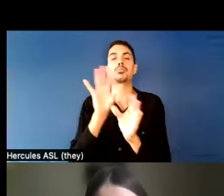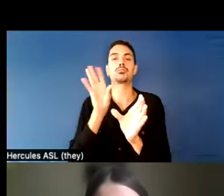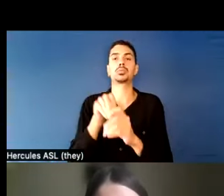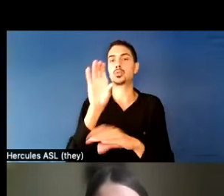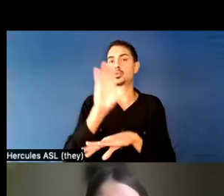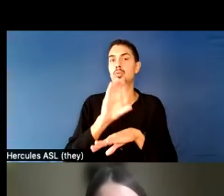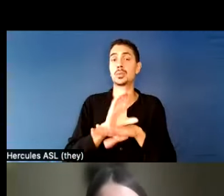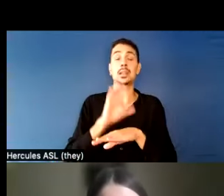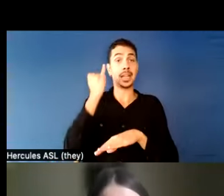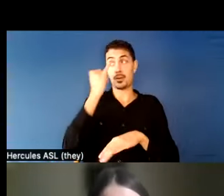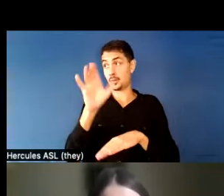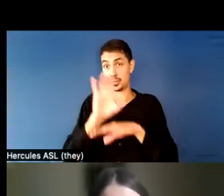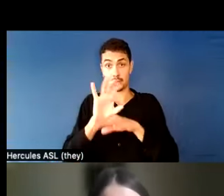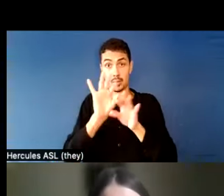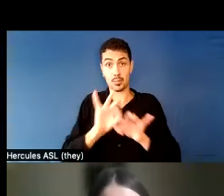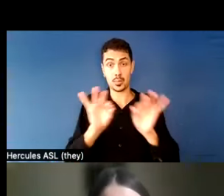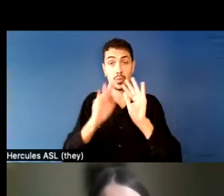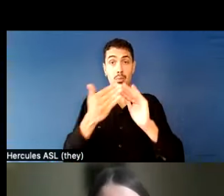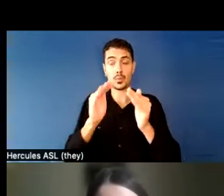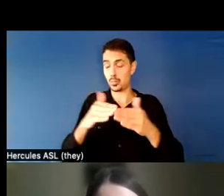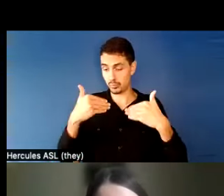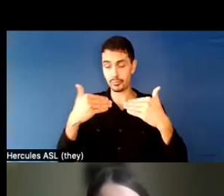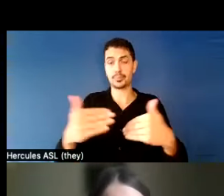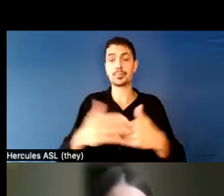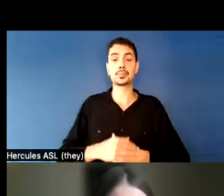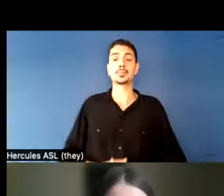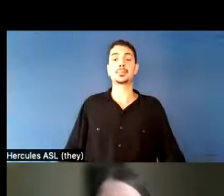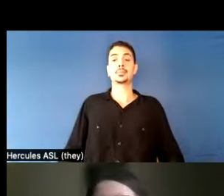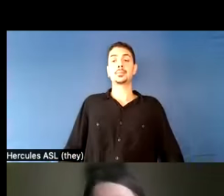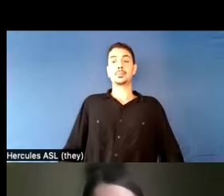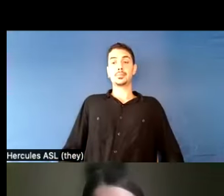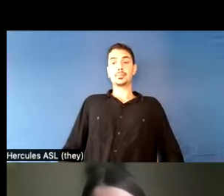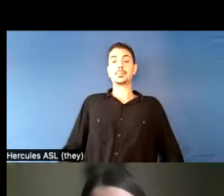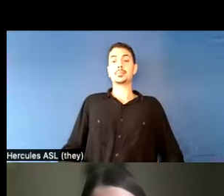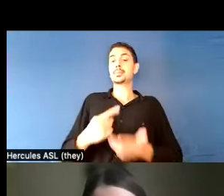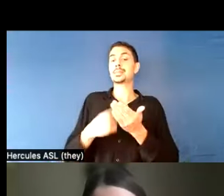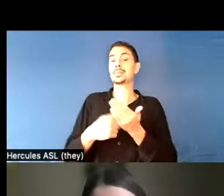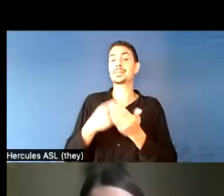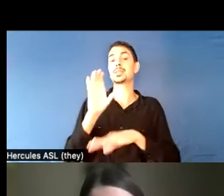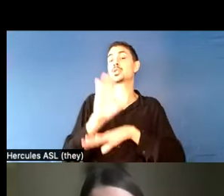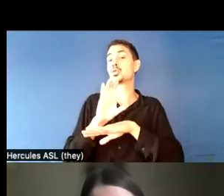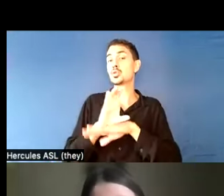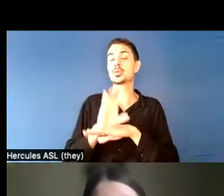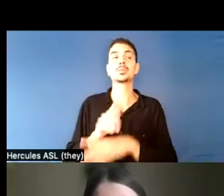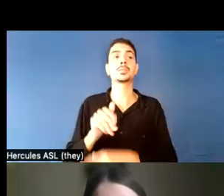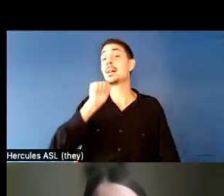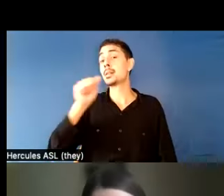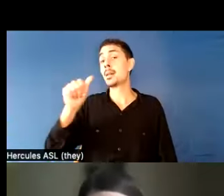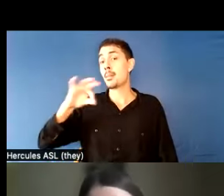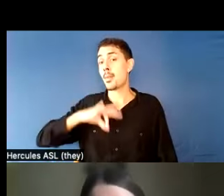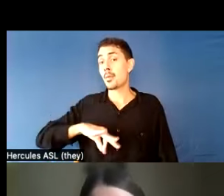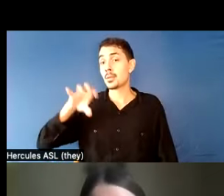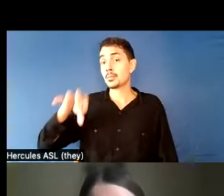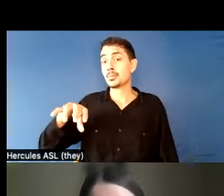your community. Sometimes people such in churches or other nonprofits may also hold some